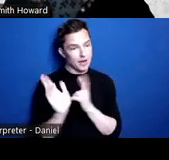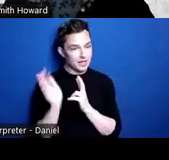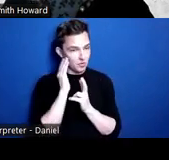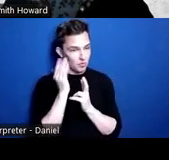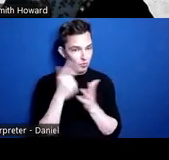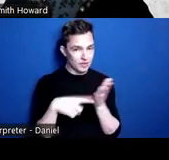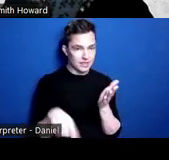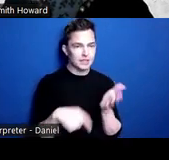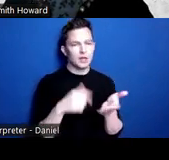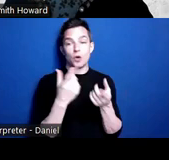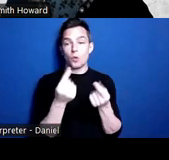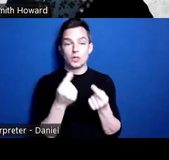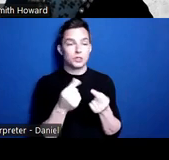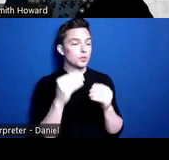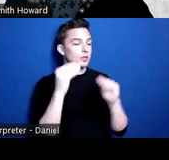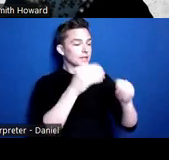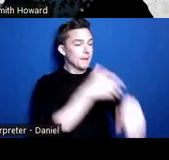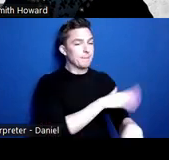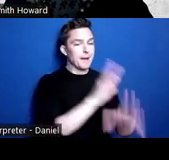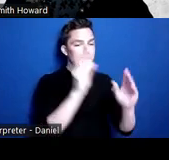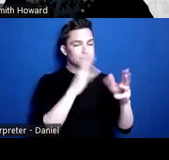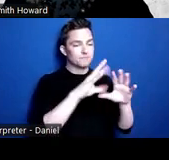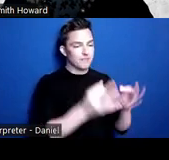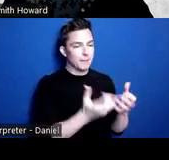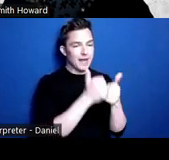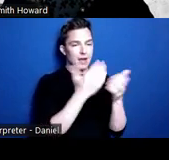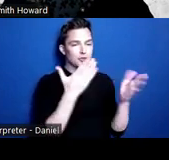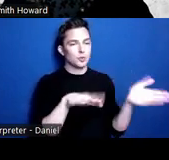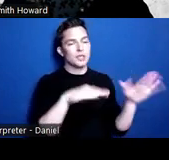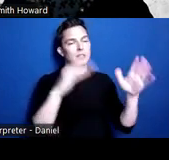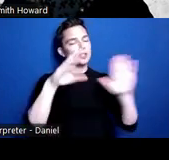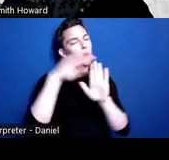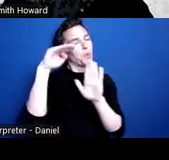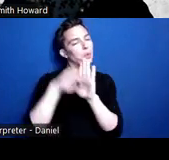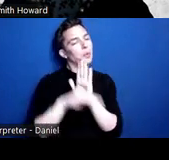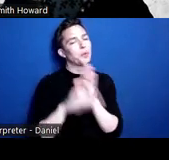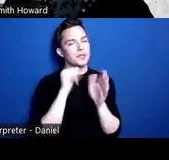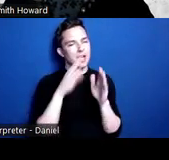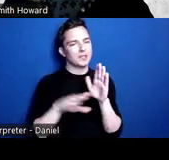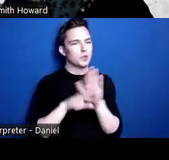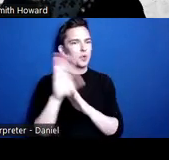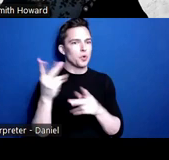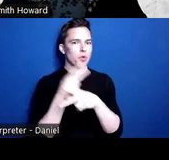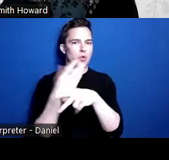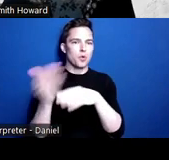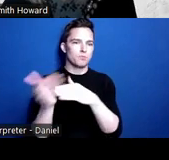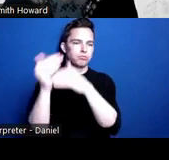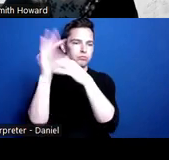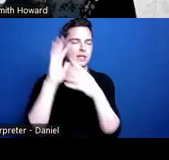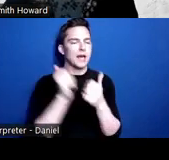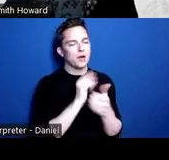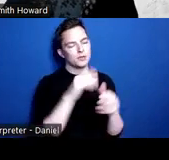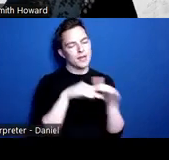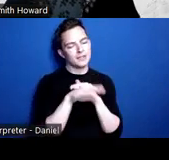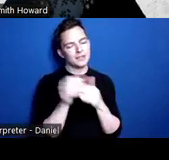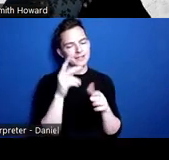to de-escalate, so whatever happened last time doesn't happen again, how to implement the behavior plan and get psychological services